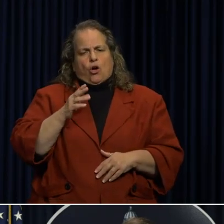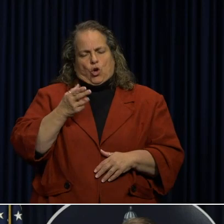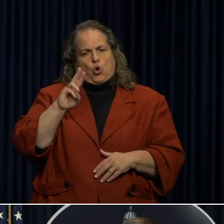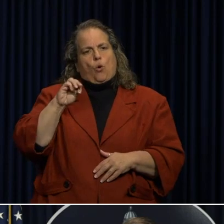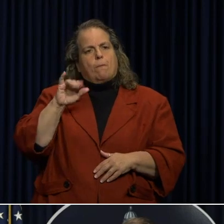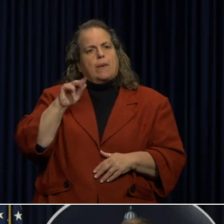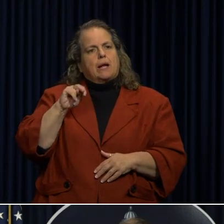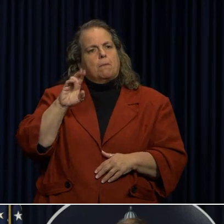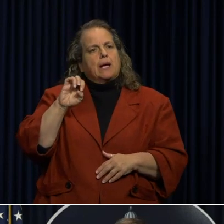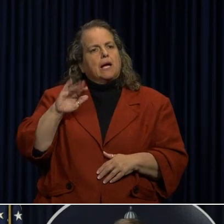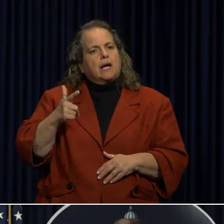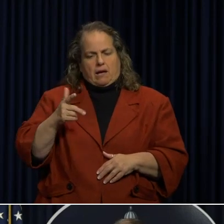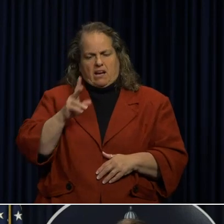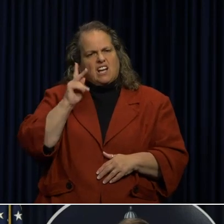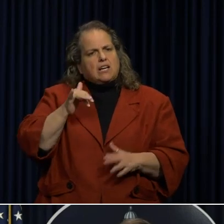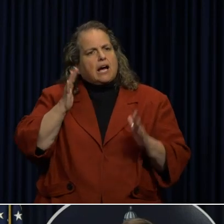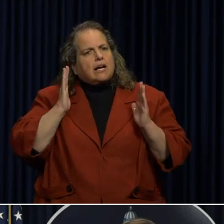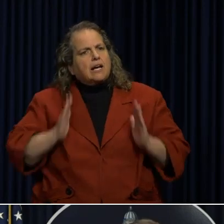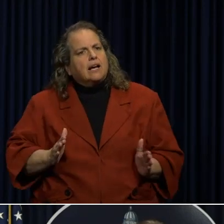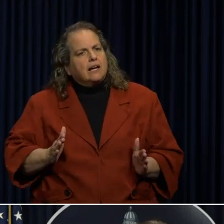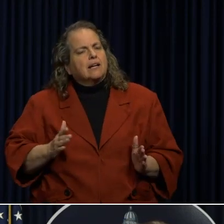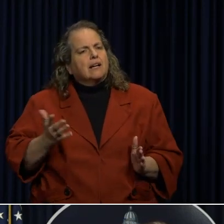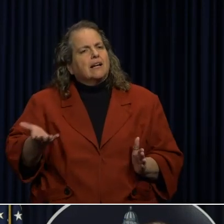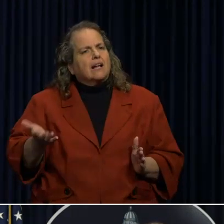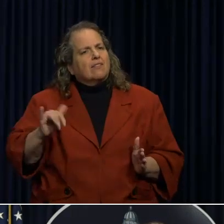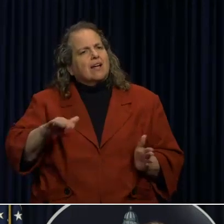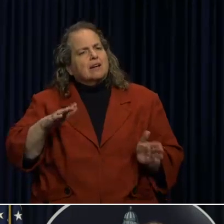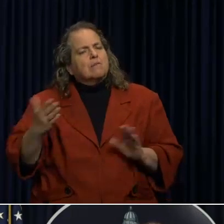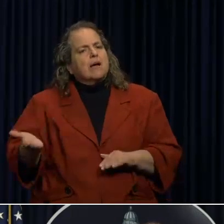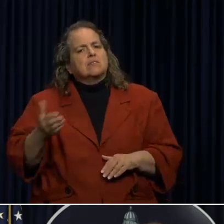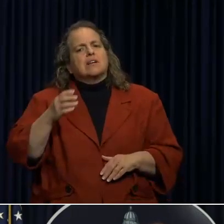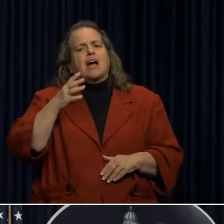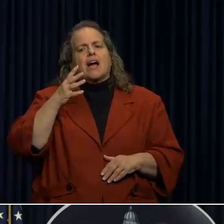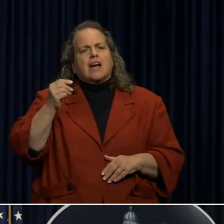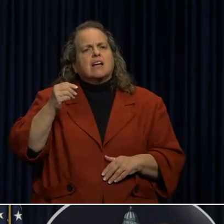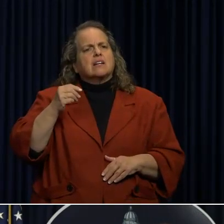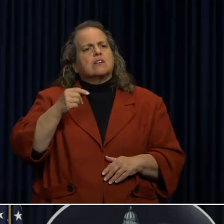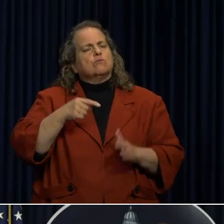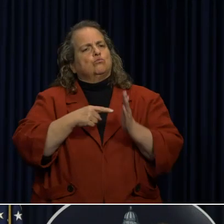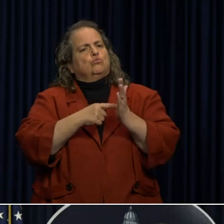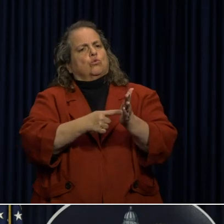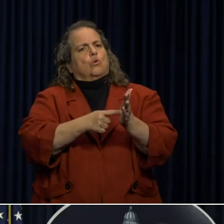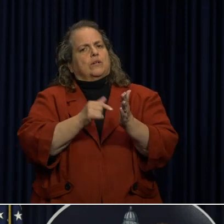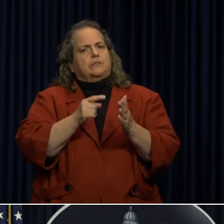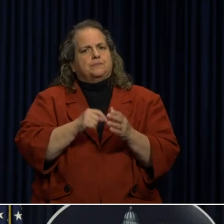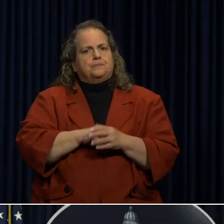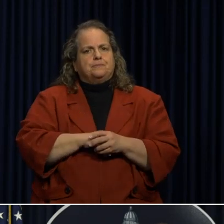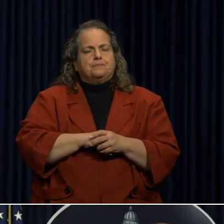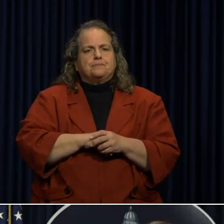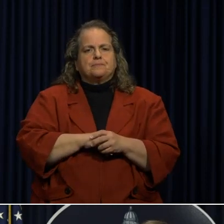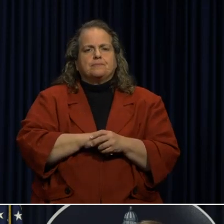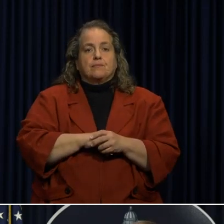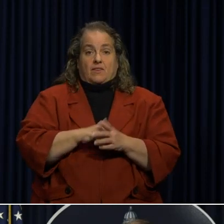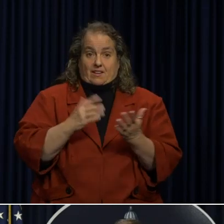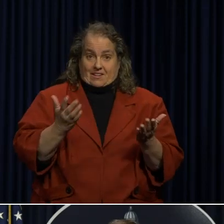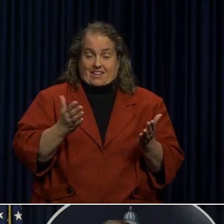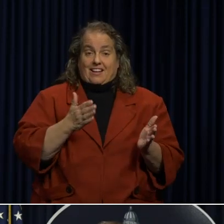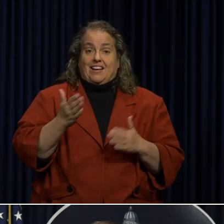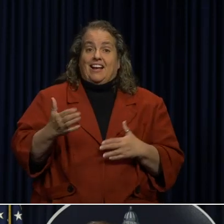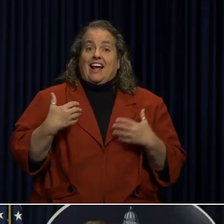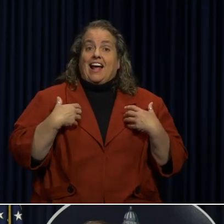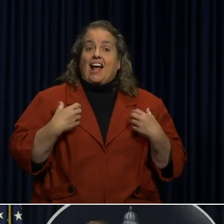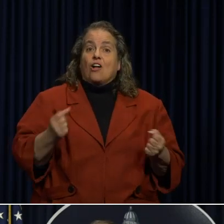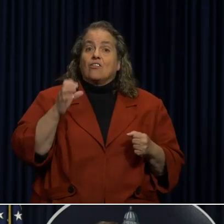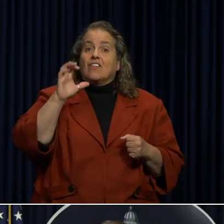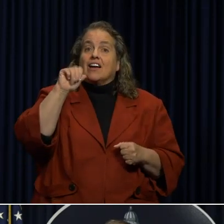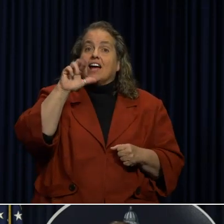family in the ICU or have even lost family. All right, our healthcare workers remind